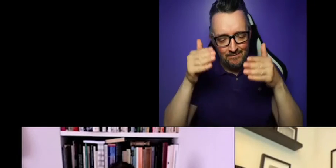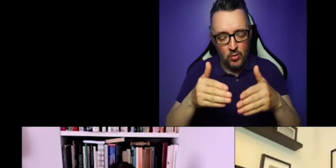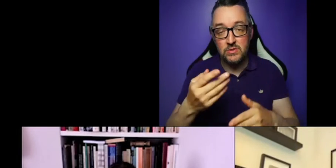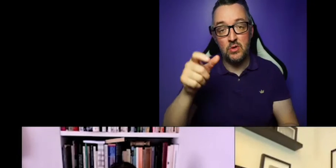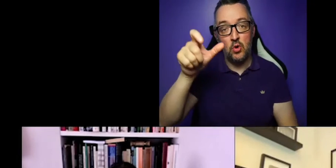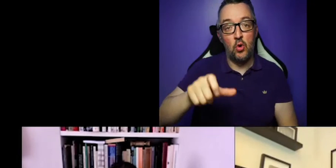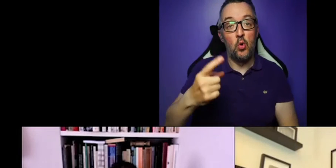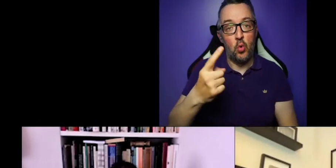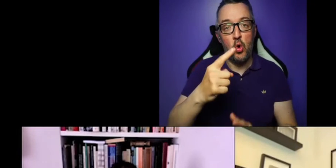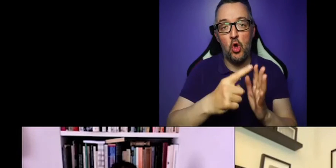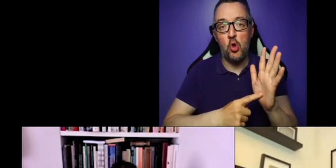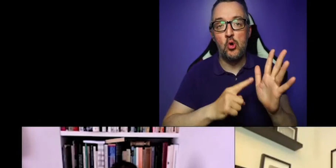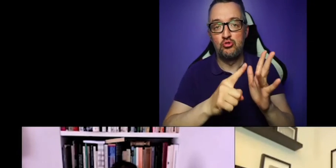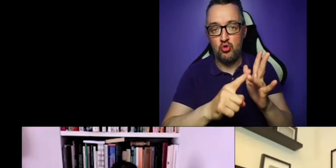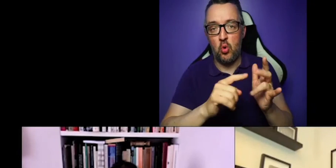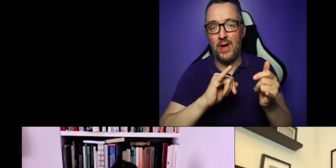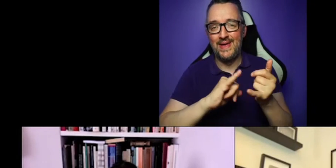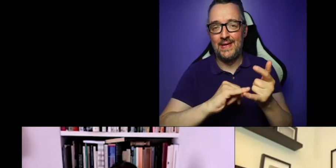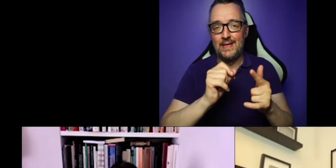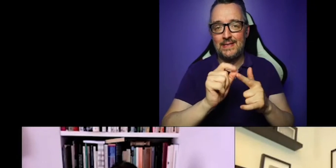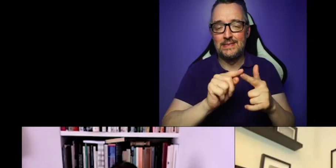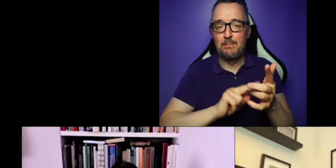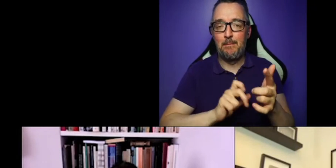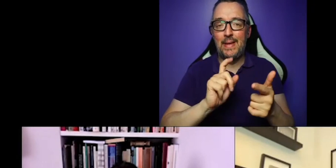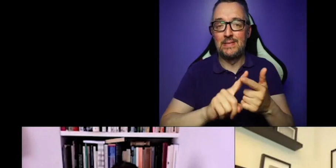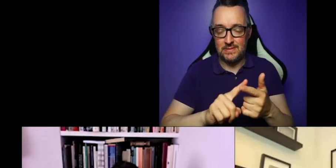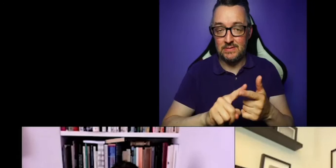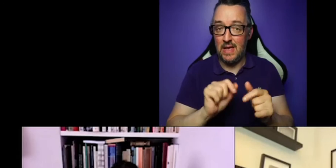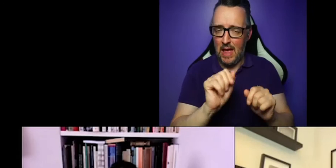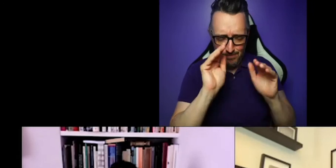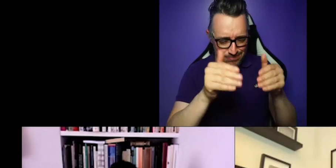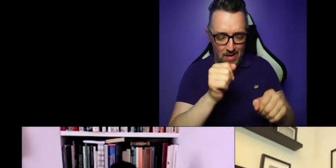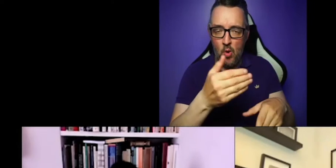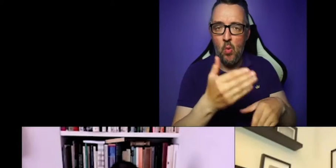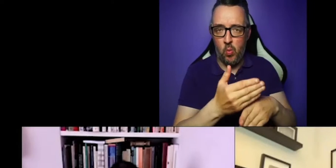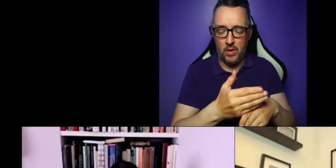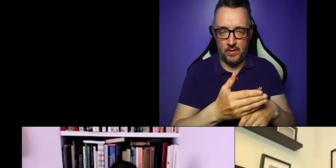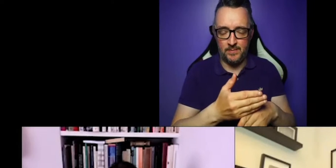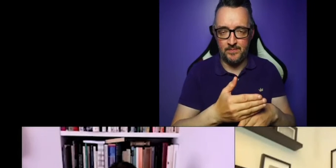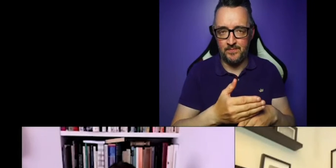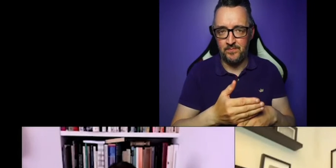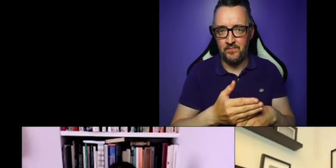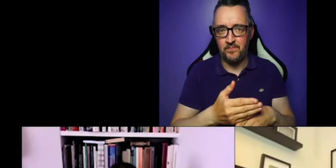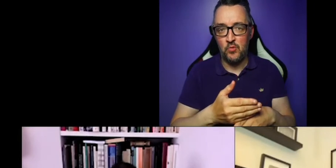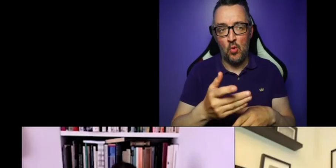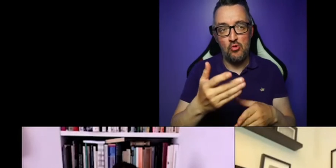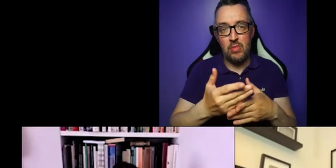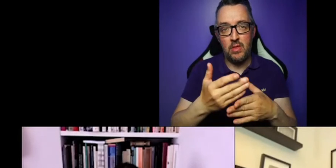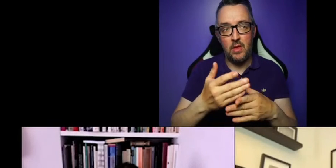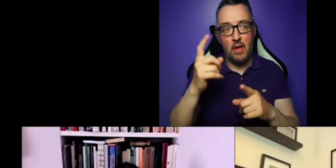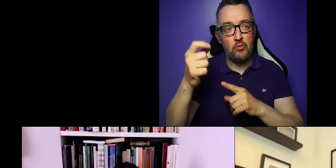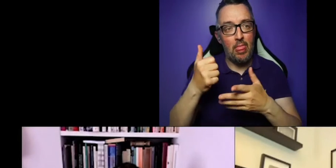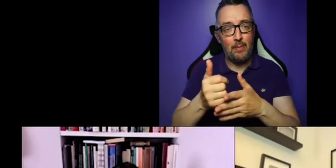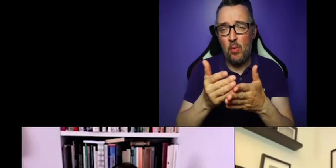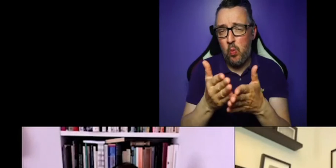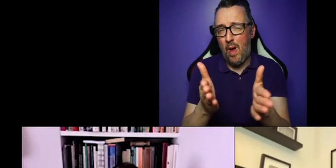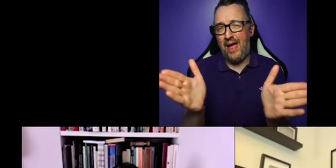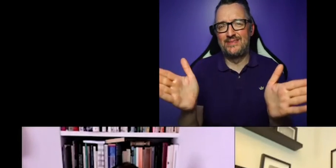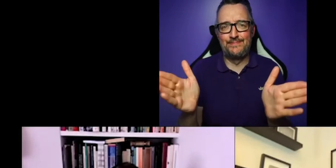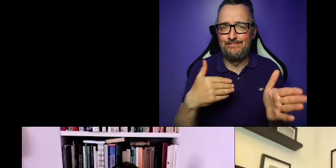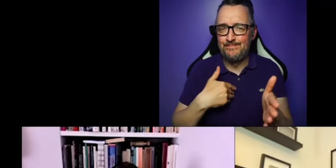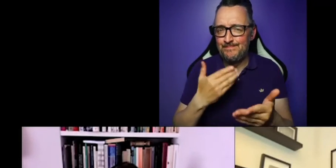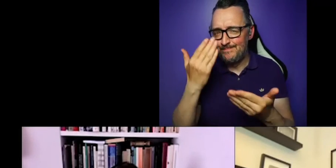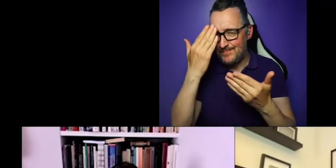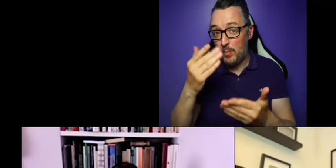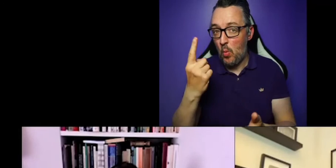on Joe Spence's mm-hmm. body of work. So I can't really talk about it, you know, as a wider phenomena. That is a whole